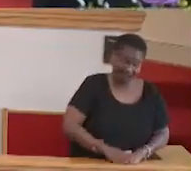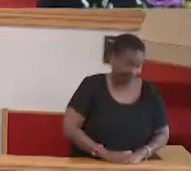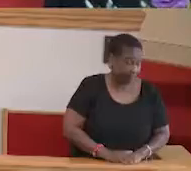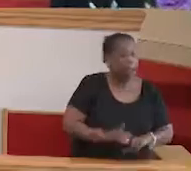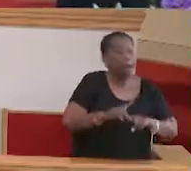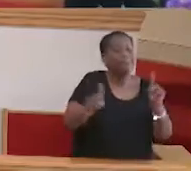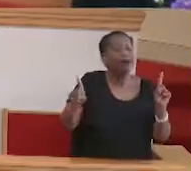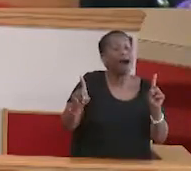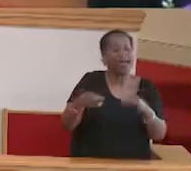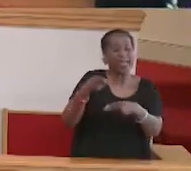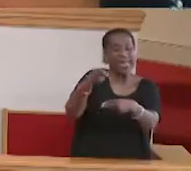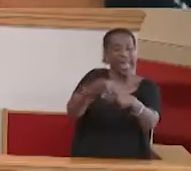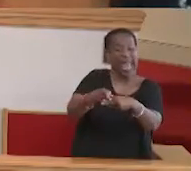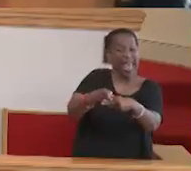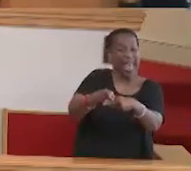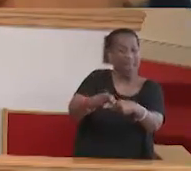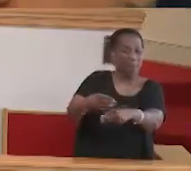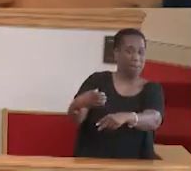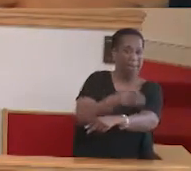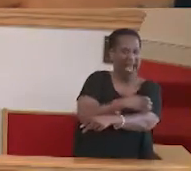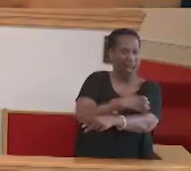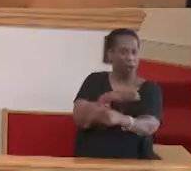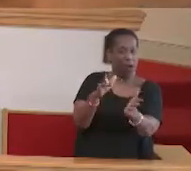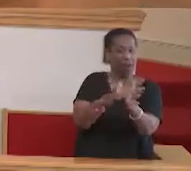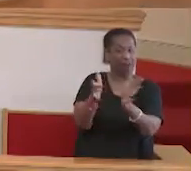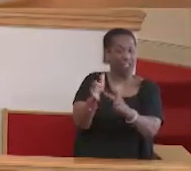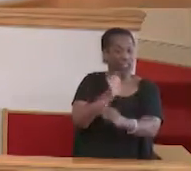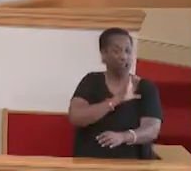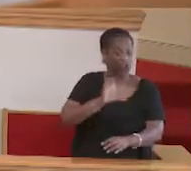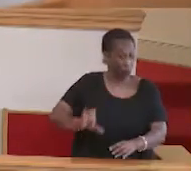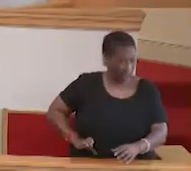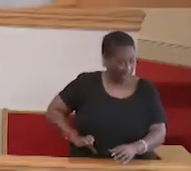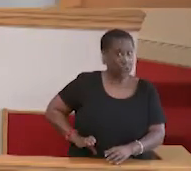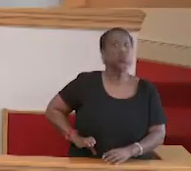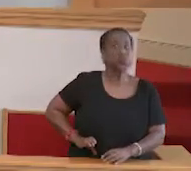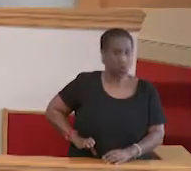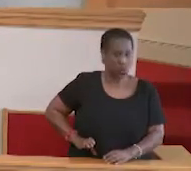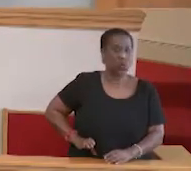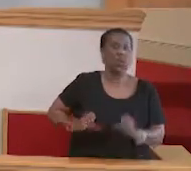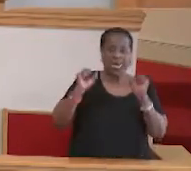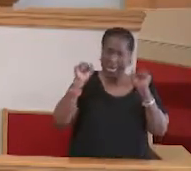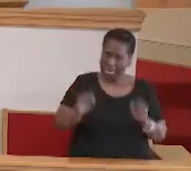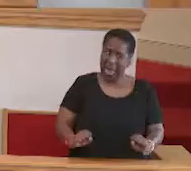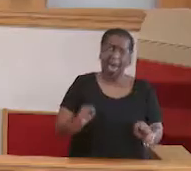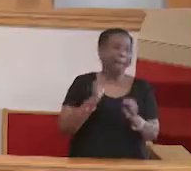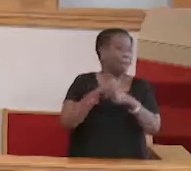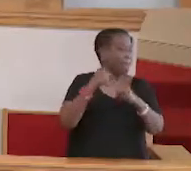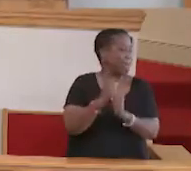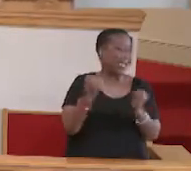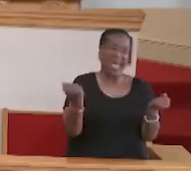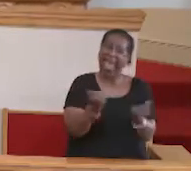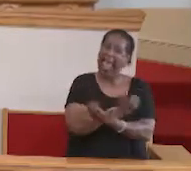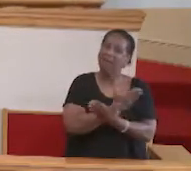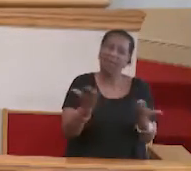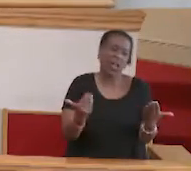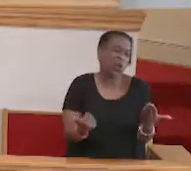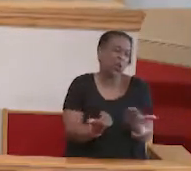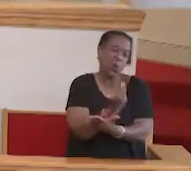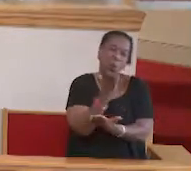But the name and the power of Jesus Christ can make all things new